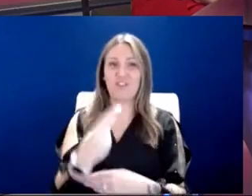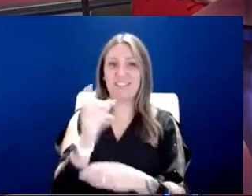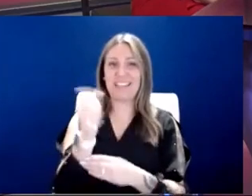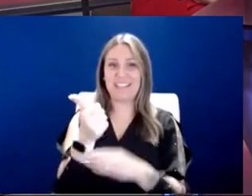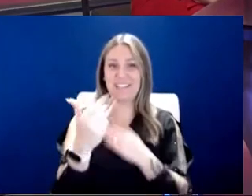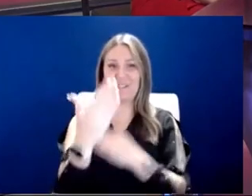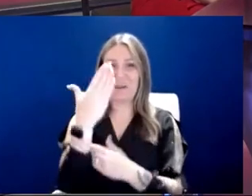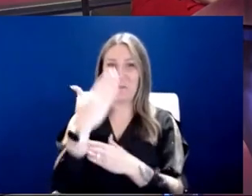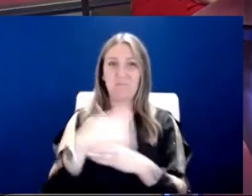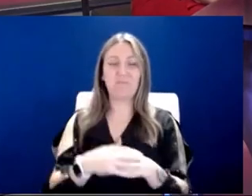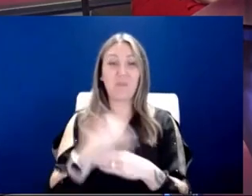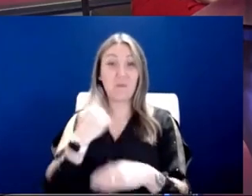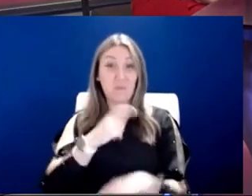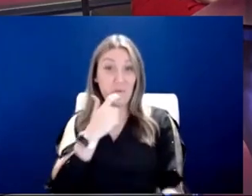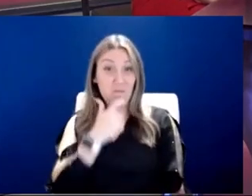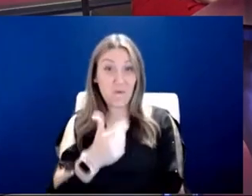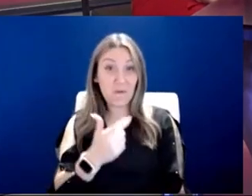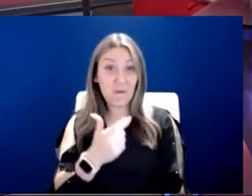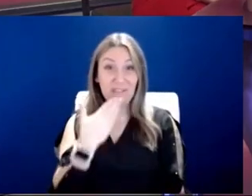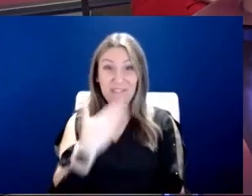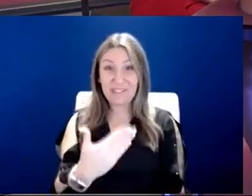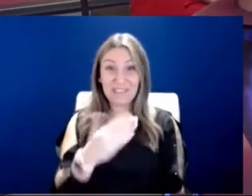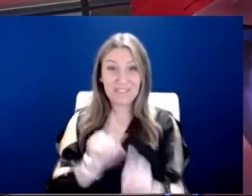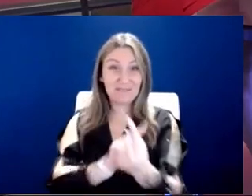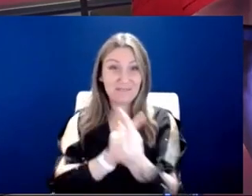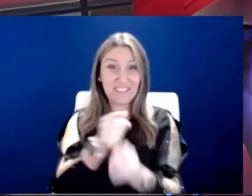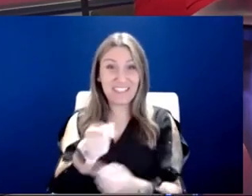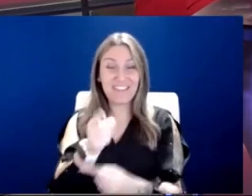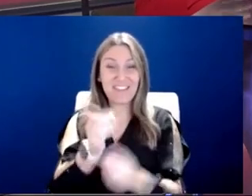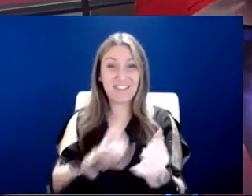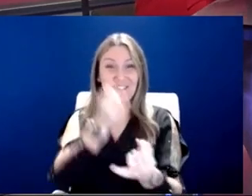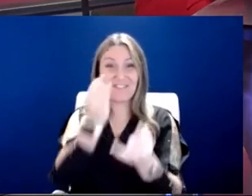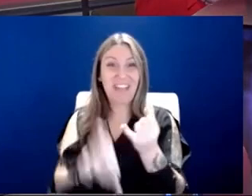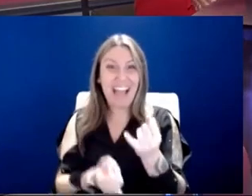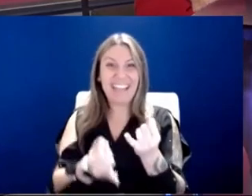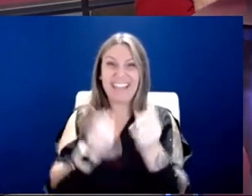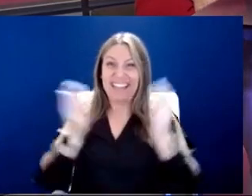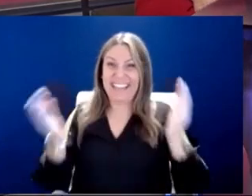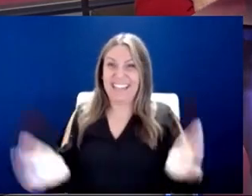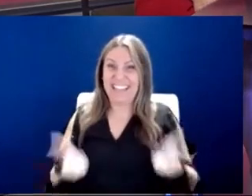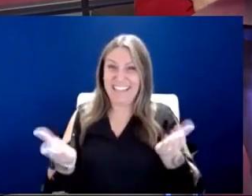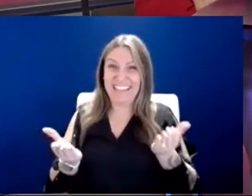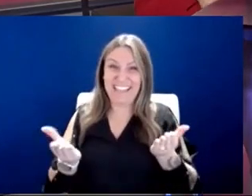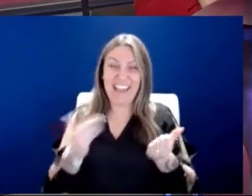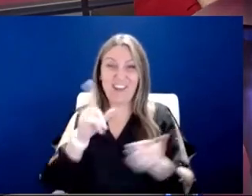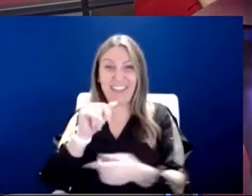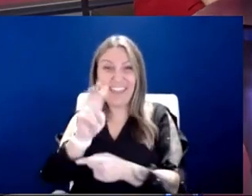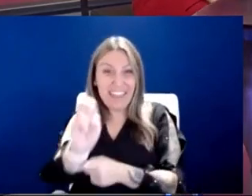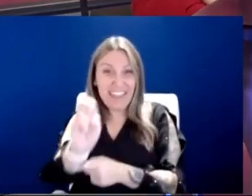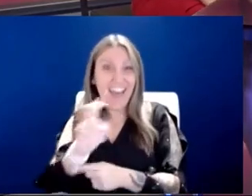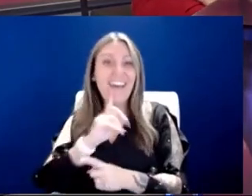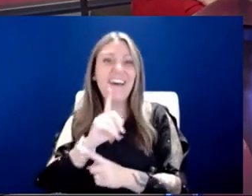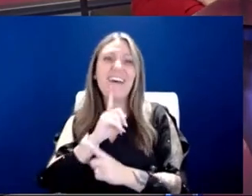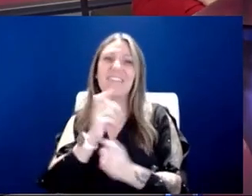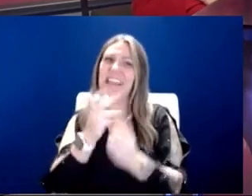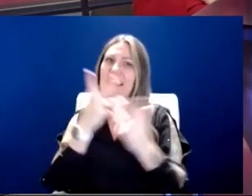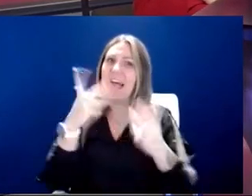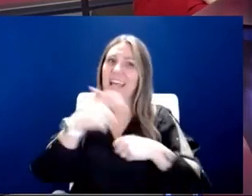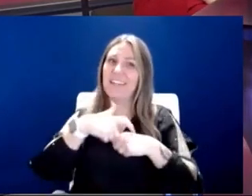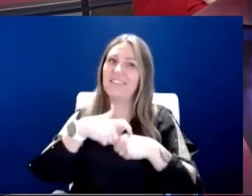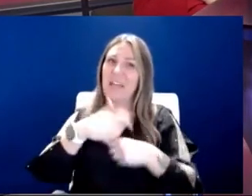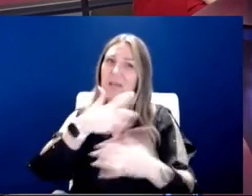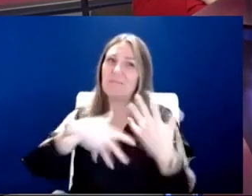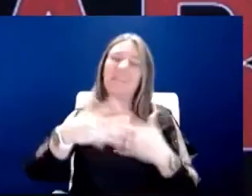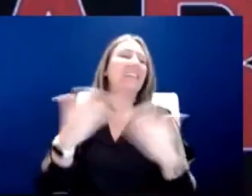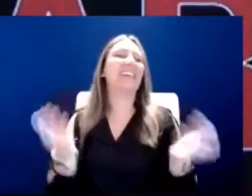watching. Good to meet you, finally, on air. On air. On air. We've been spending a lot of time together off air. But we sure have. Great. All right. Well, thanks for